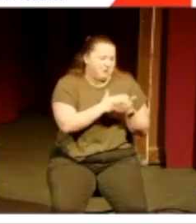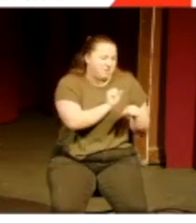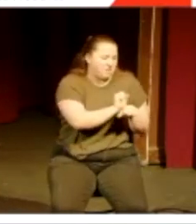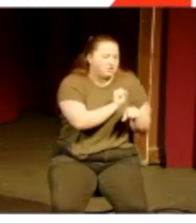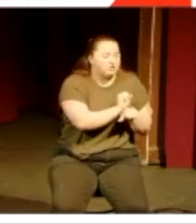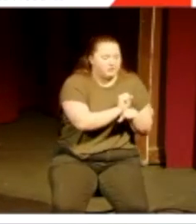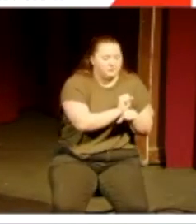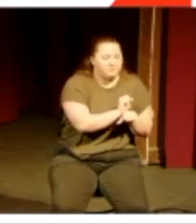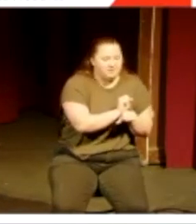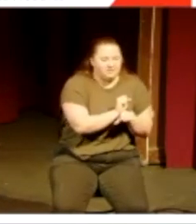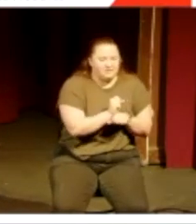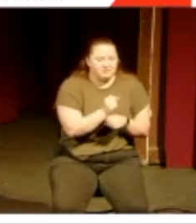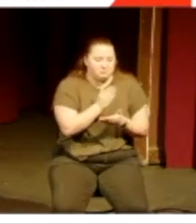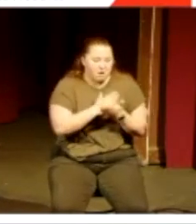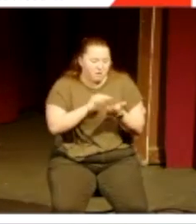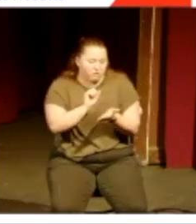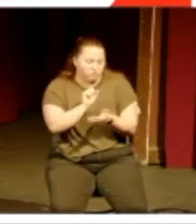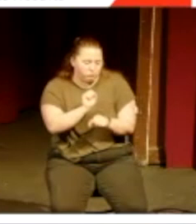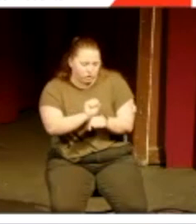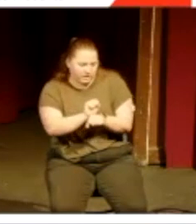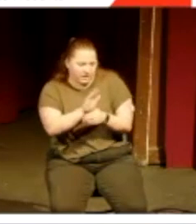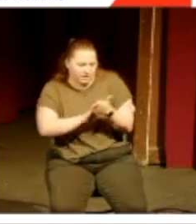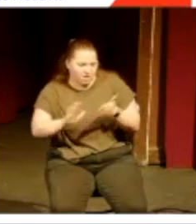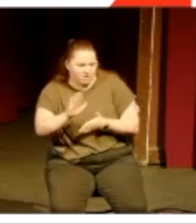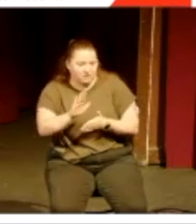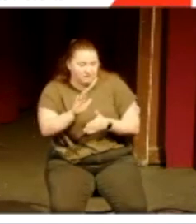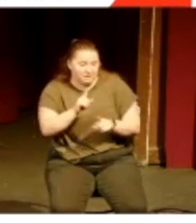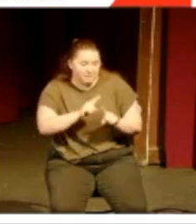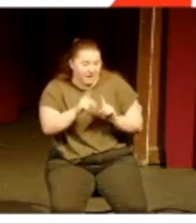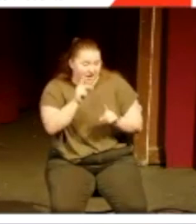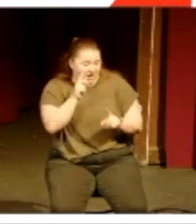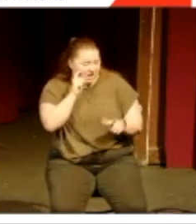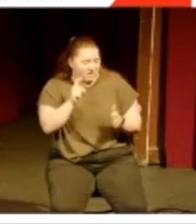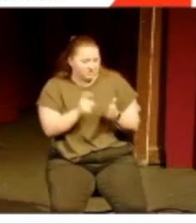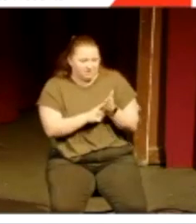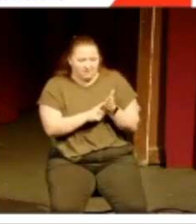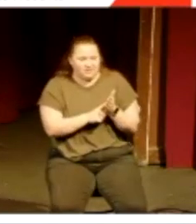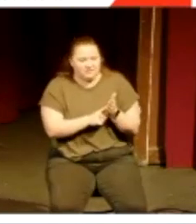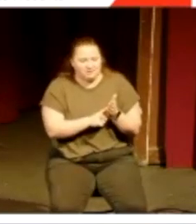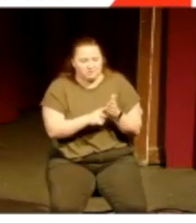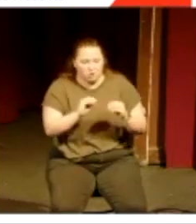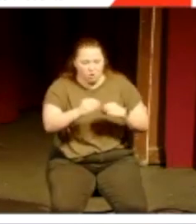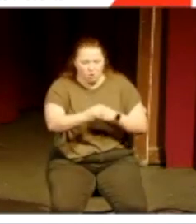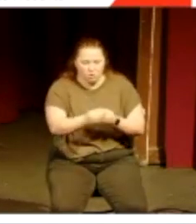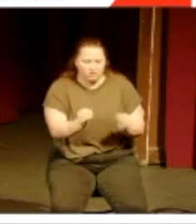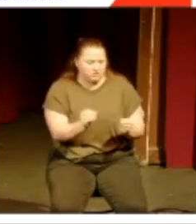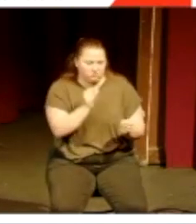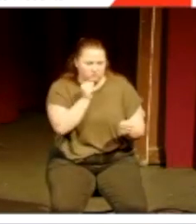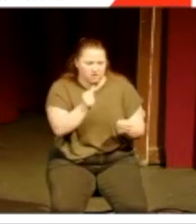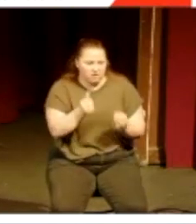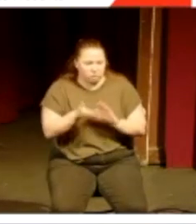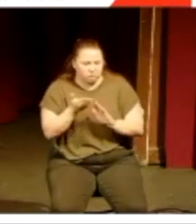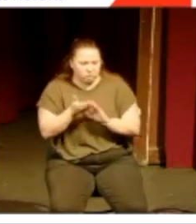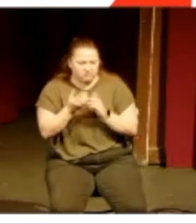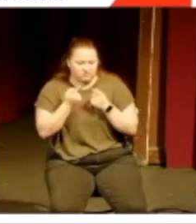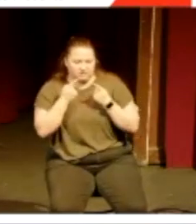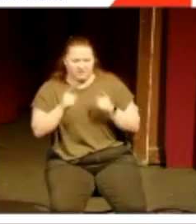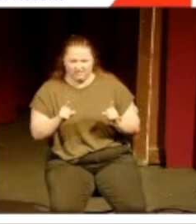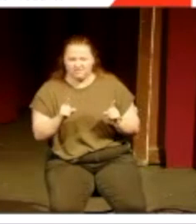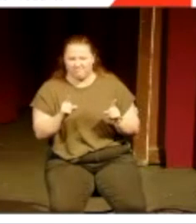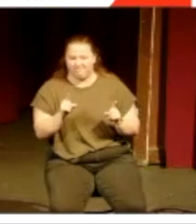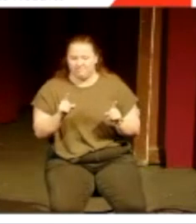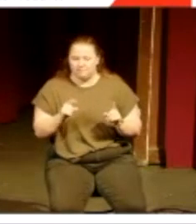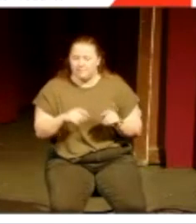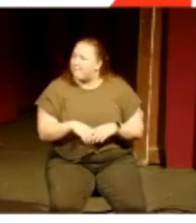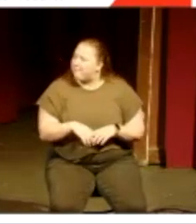the nature of colleges. But when you see unhealthy organizations, and we've all been on, or most of us have been on, accreditation site